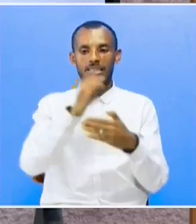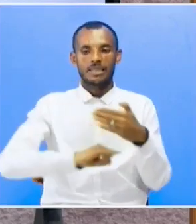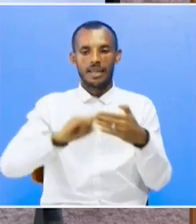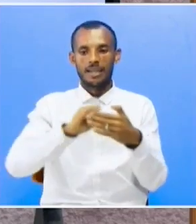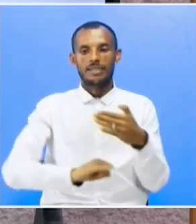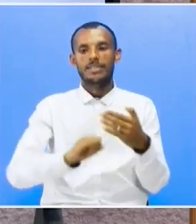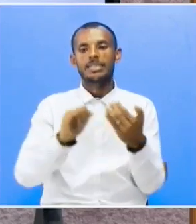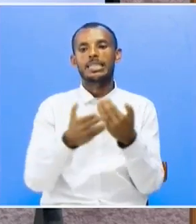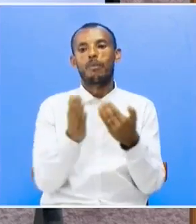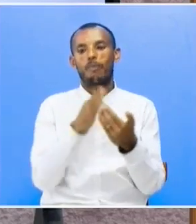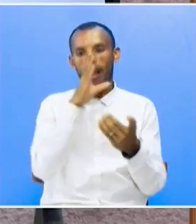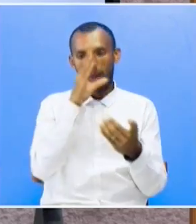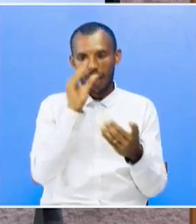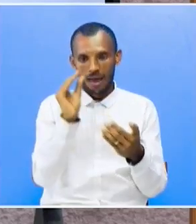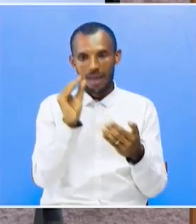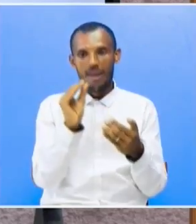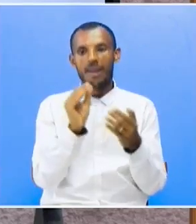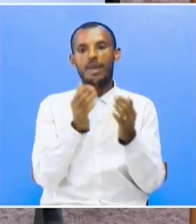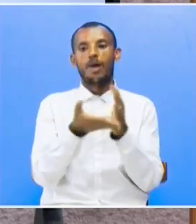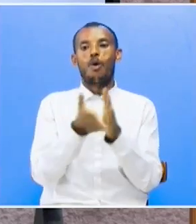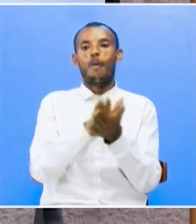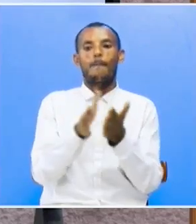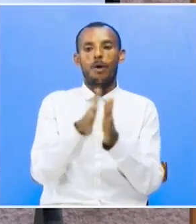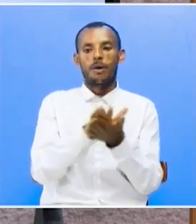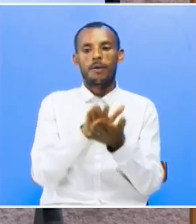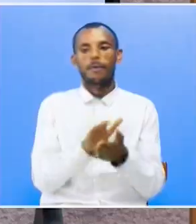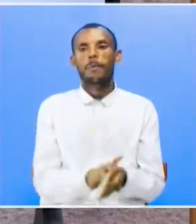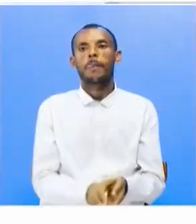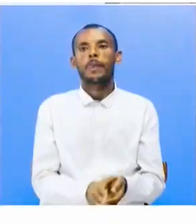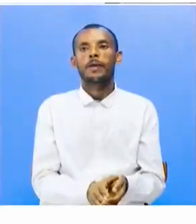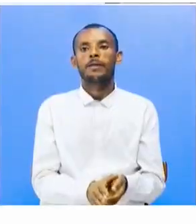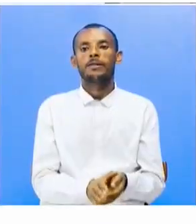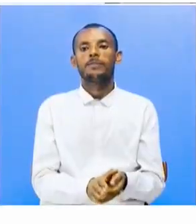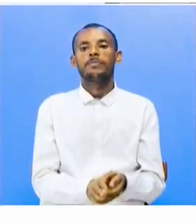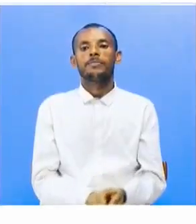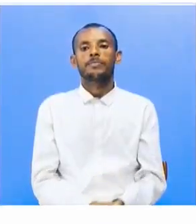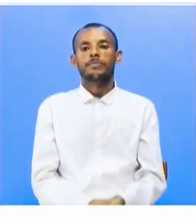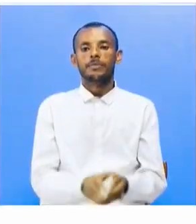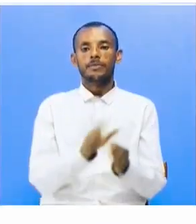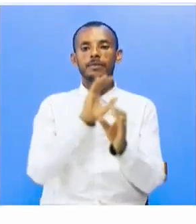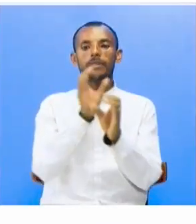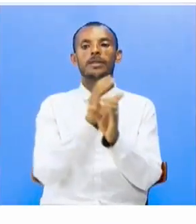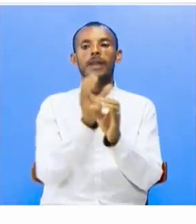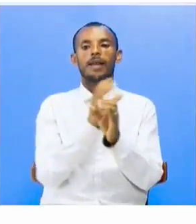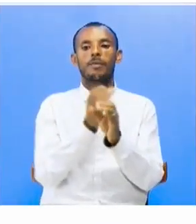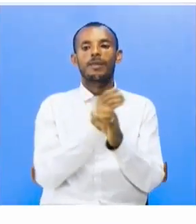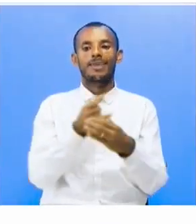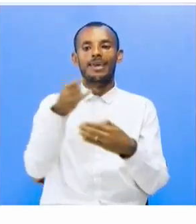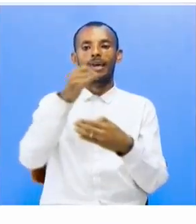compound. Calculating interest. Calculating